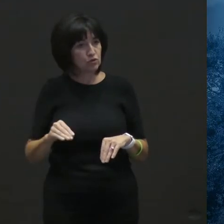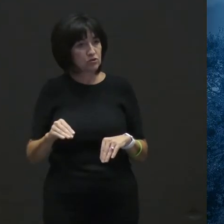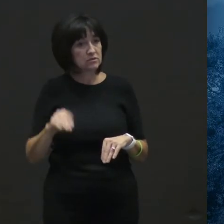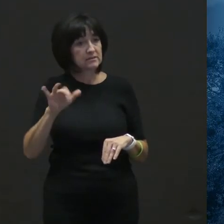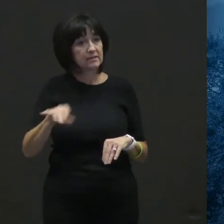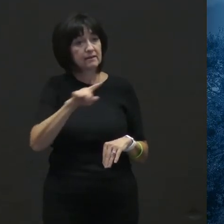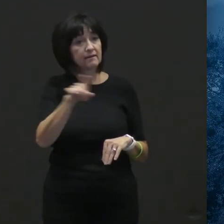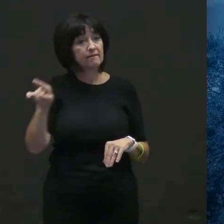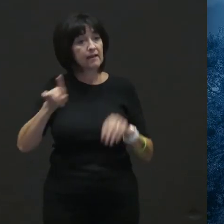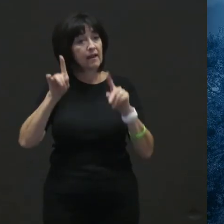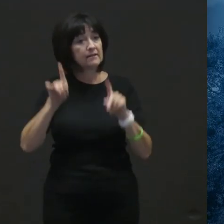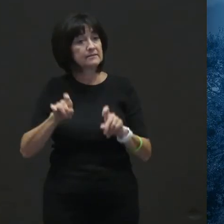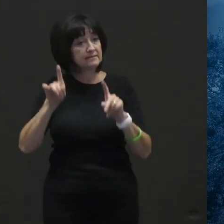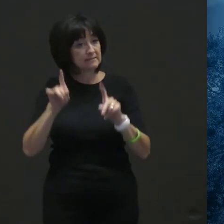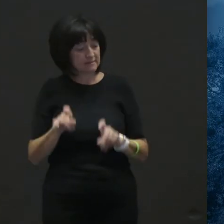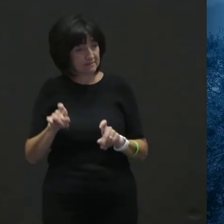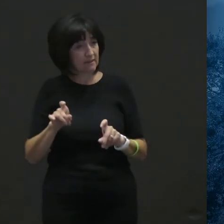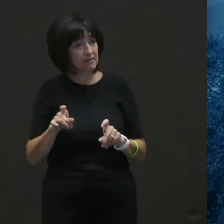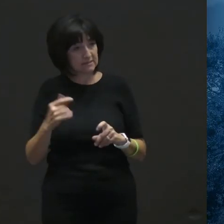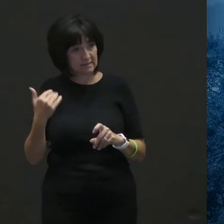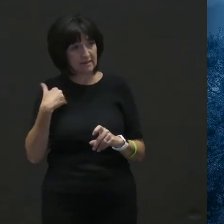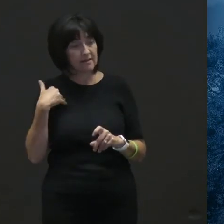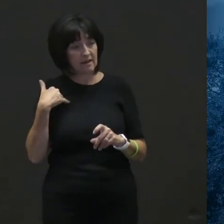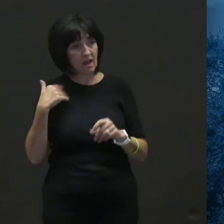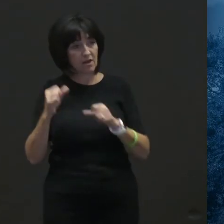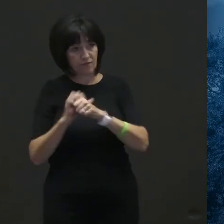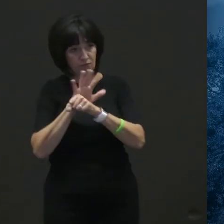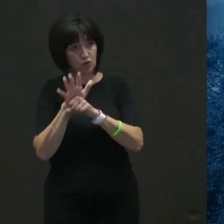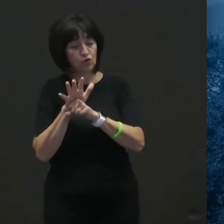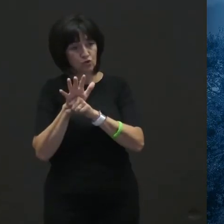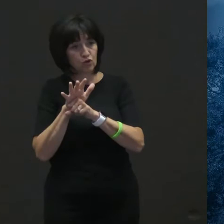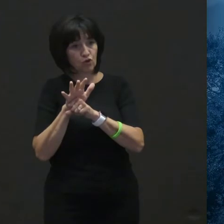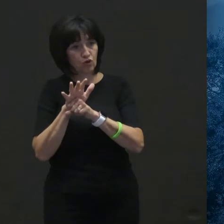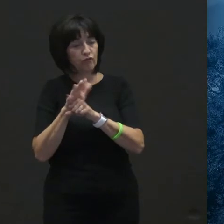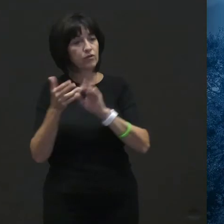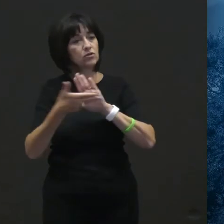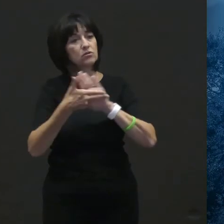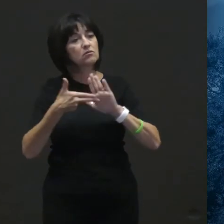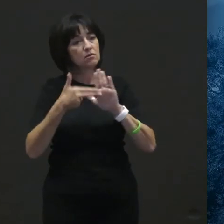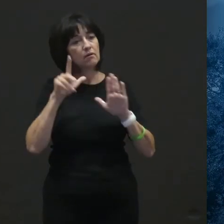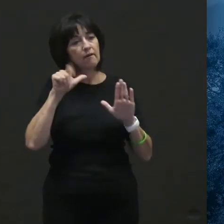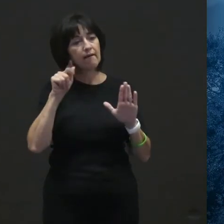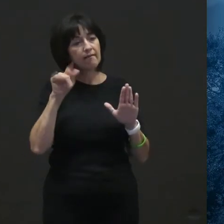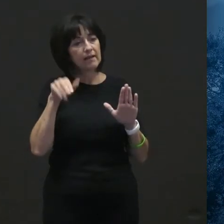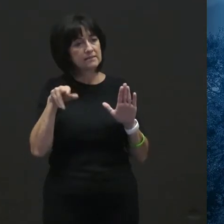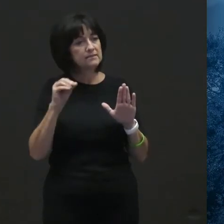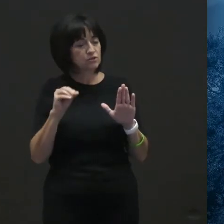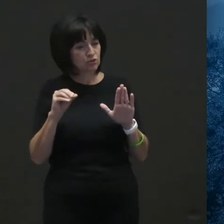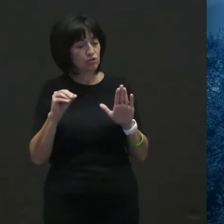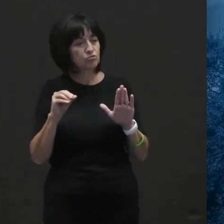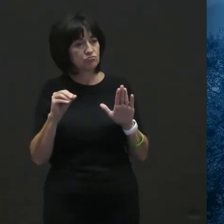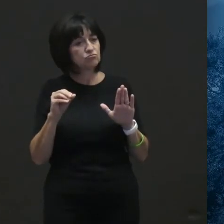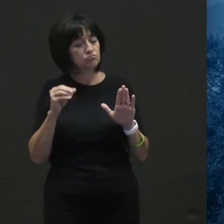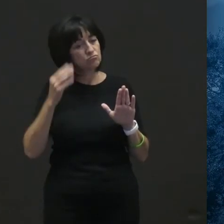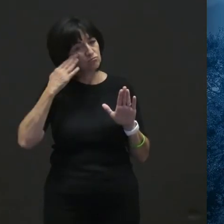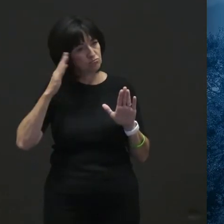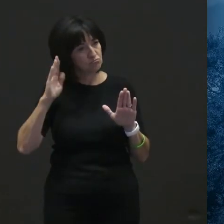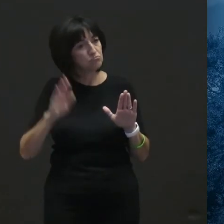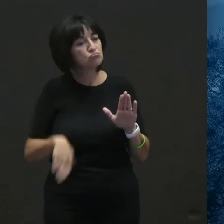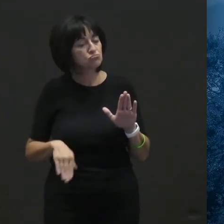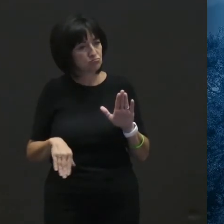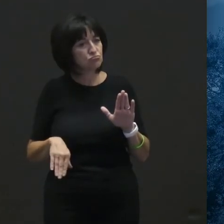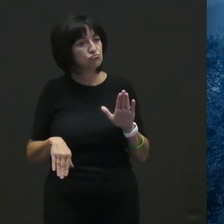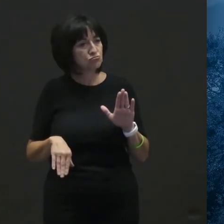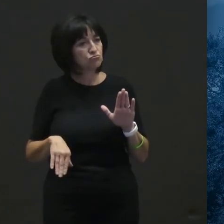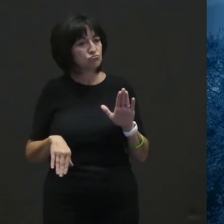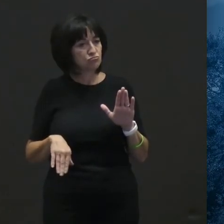tested positive that are classified as Latino. We know that a significant percentage of those workers